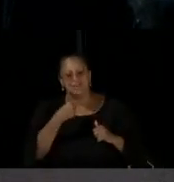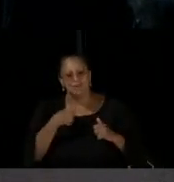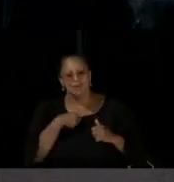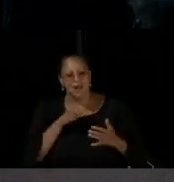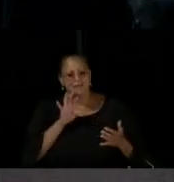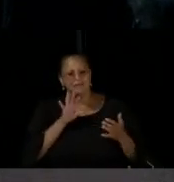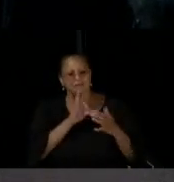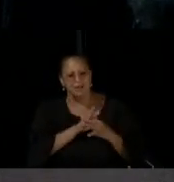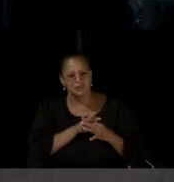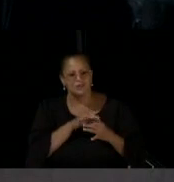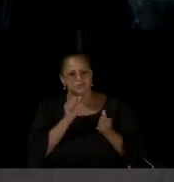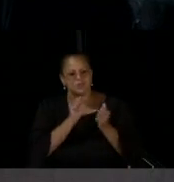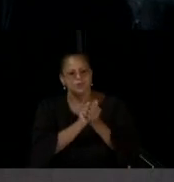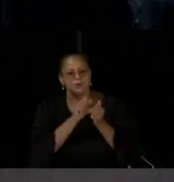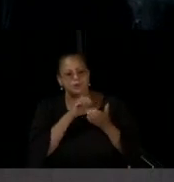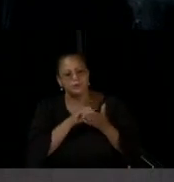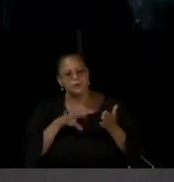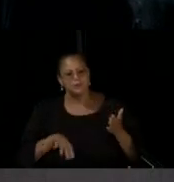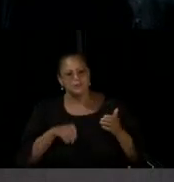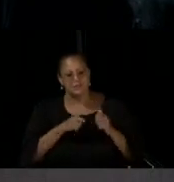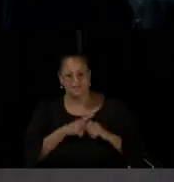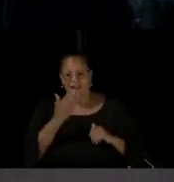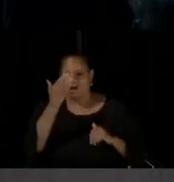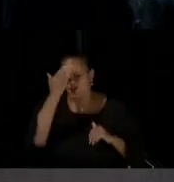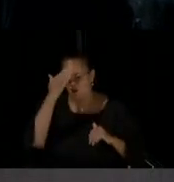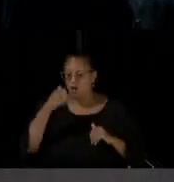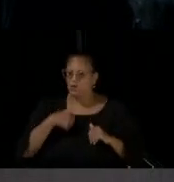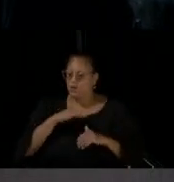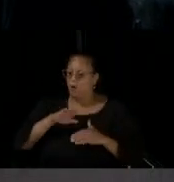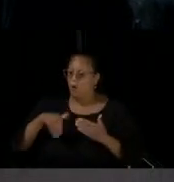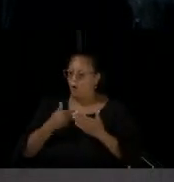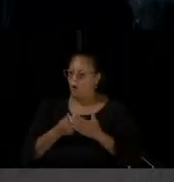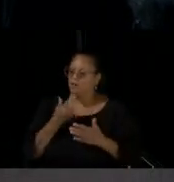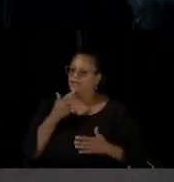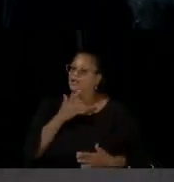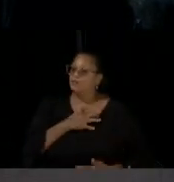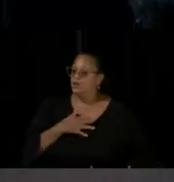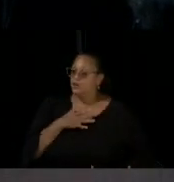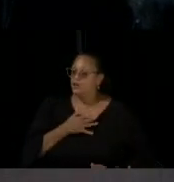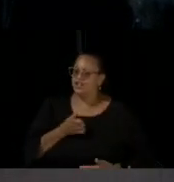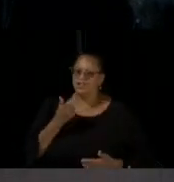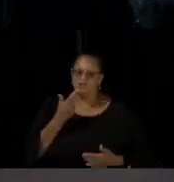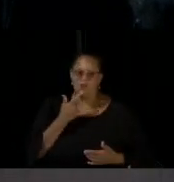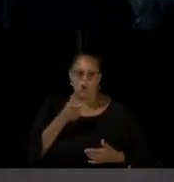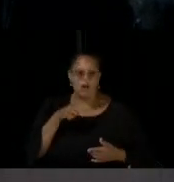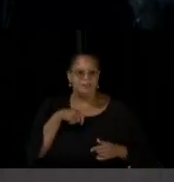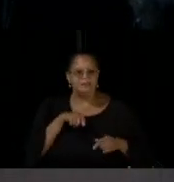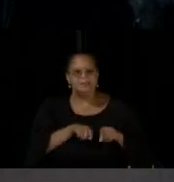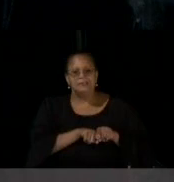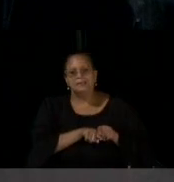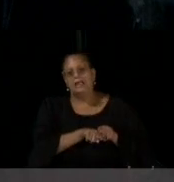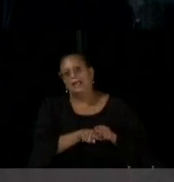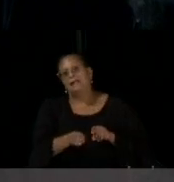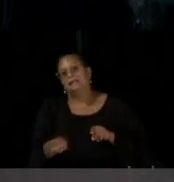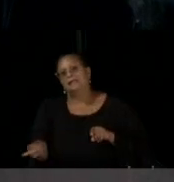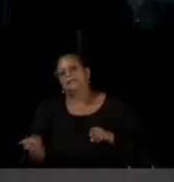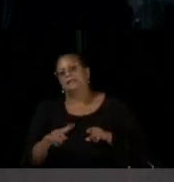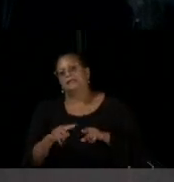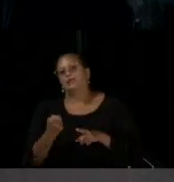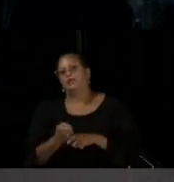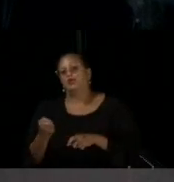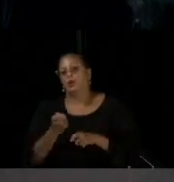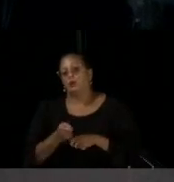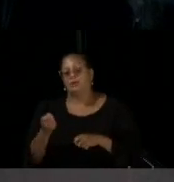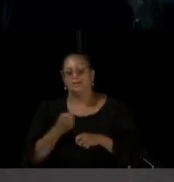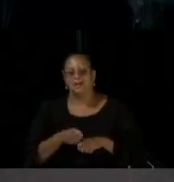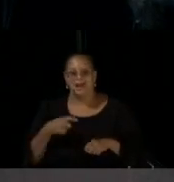has with his students. And I know we all certainly appreciate his indulging our love for tangents, running jokes, and my own